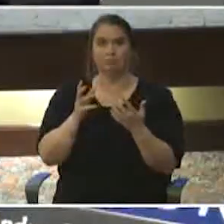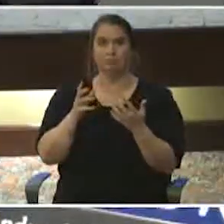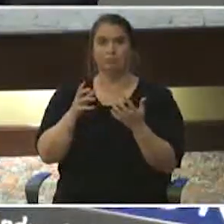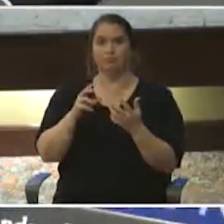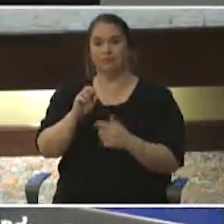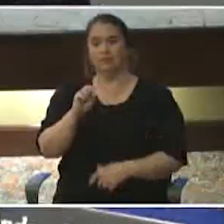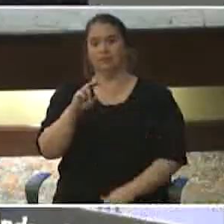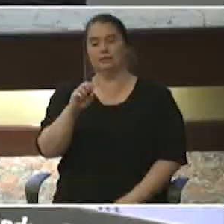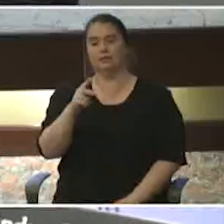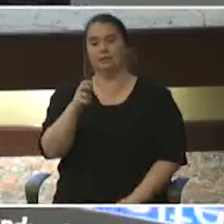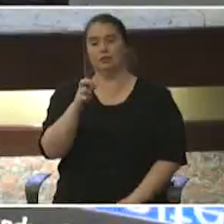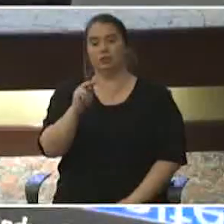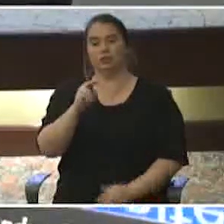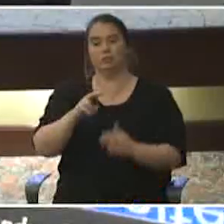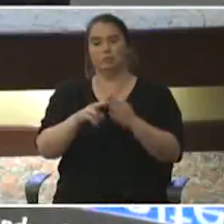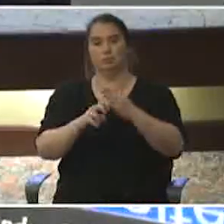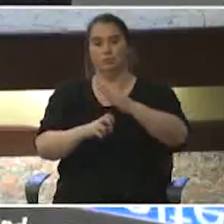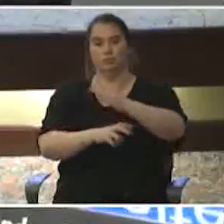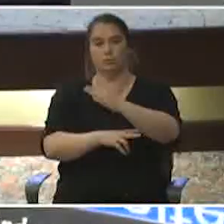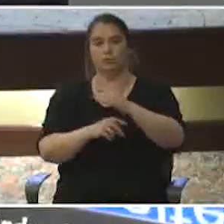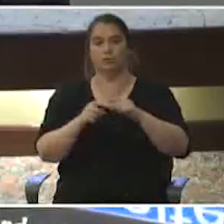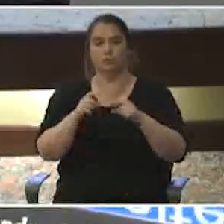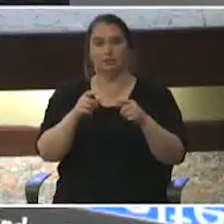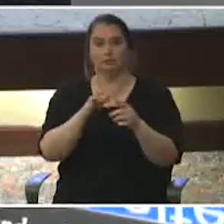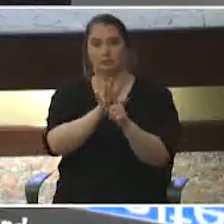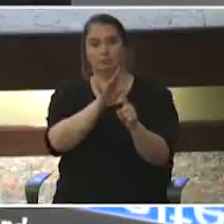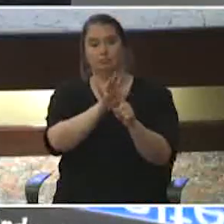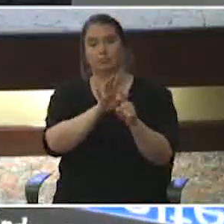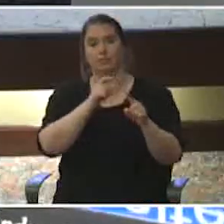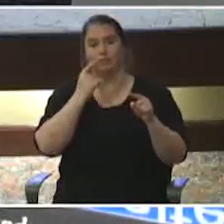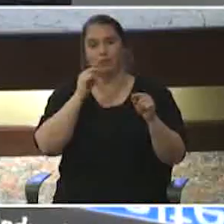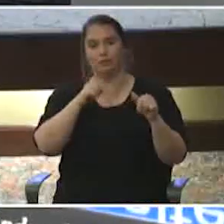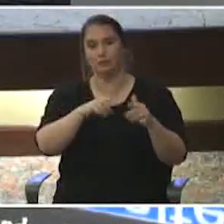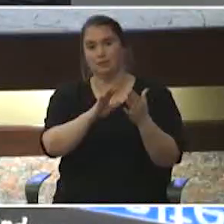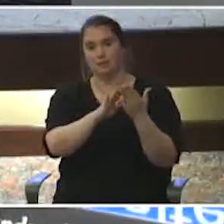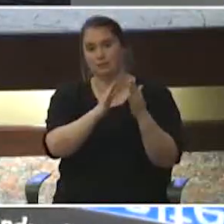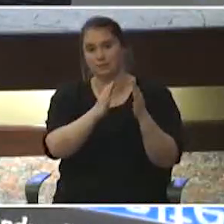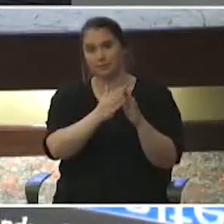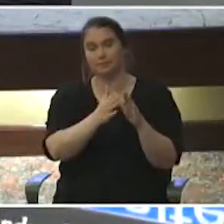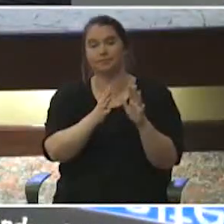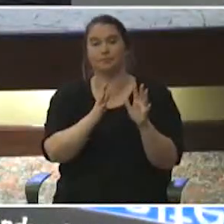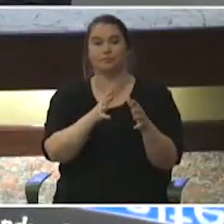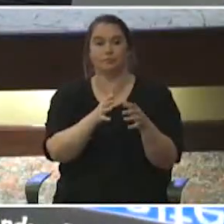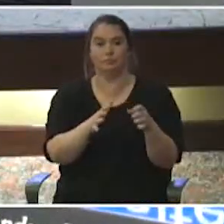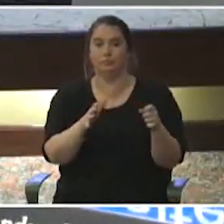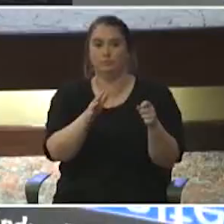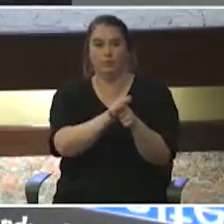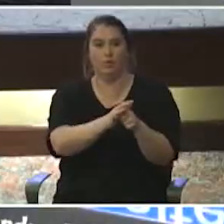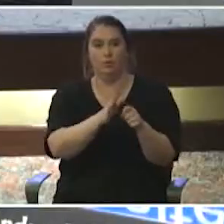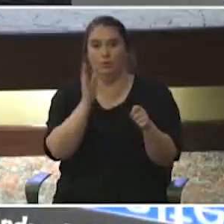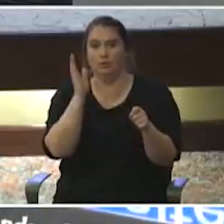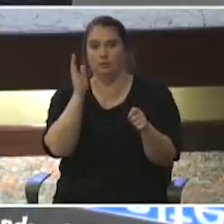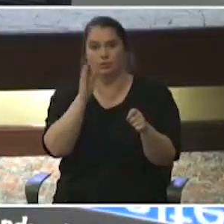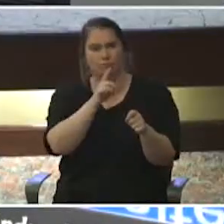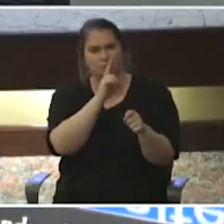and sort of the juxtaposition. You can see one from the other, and this whole presentation is fantastic.